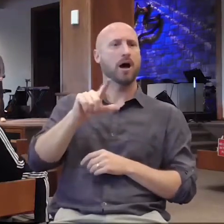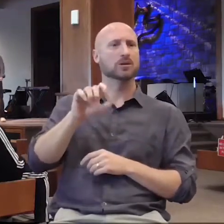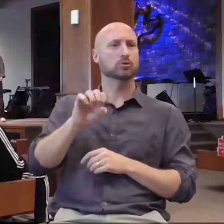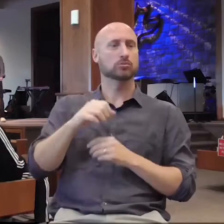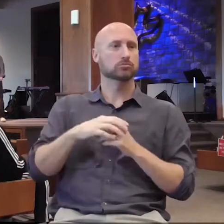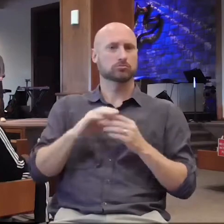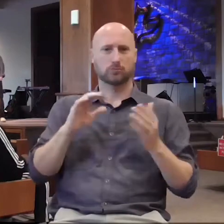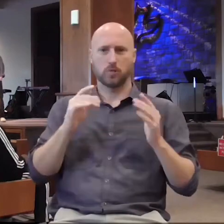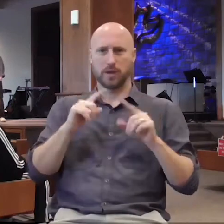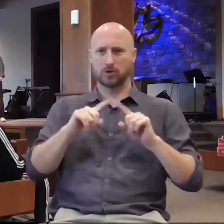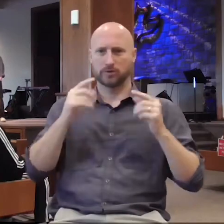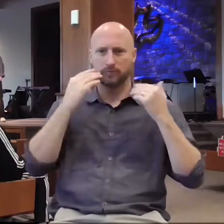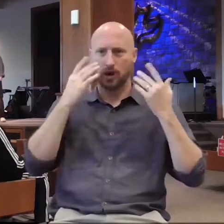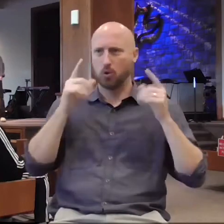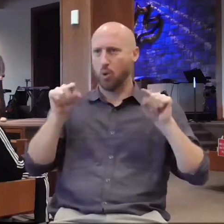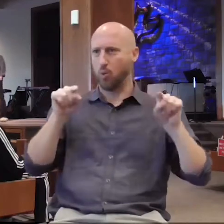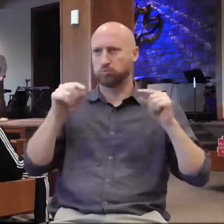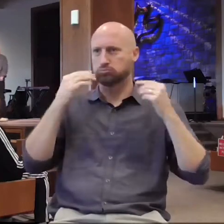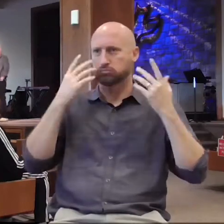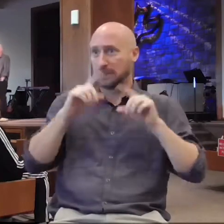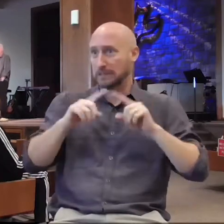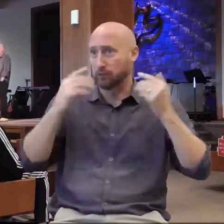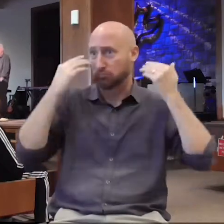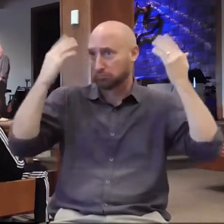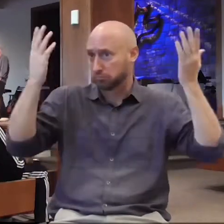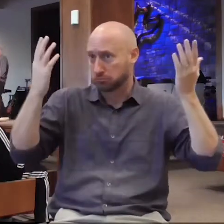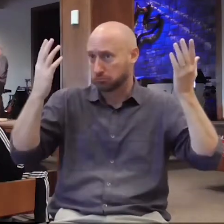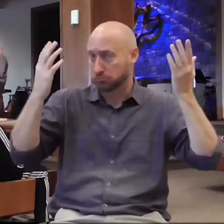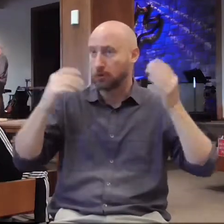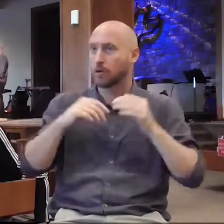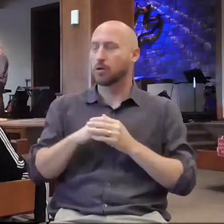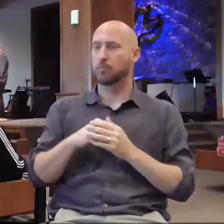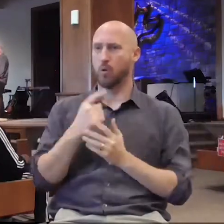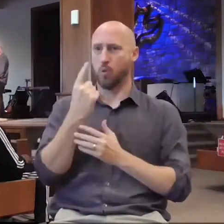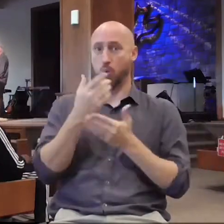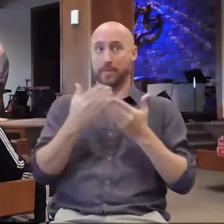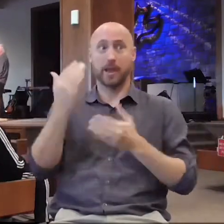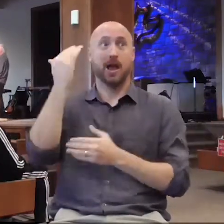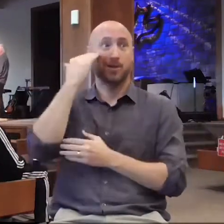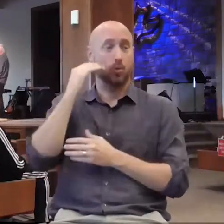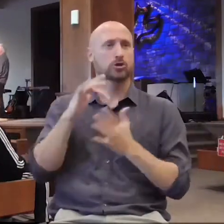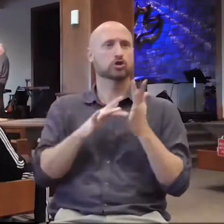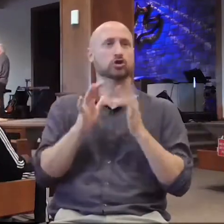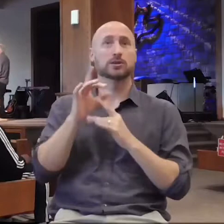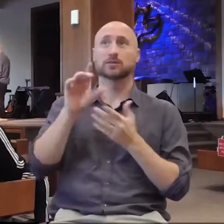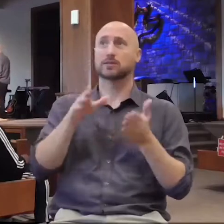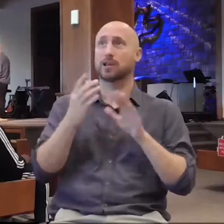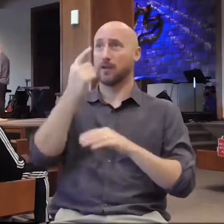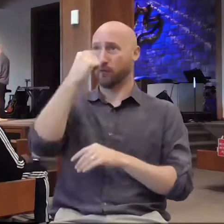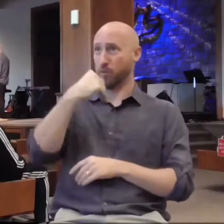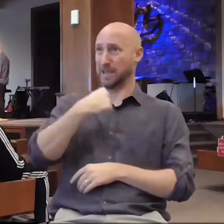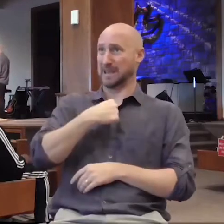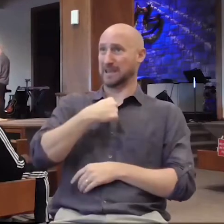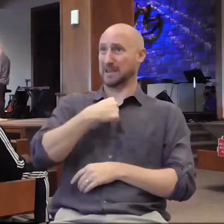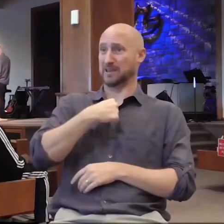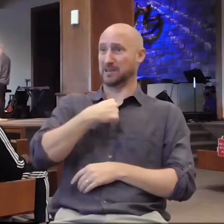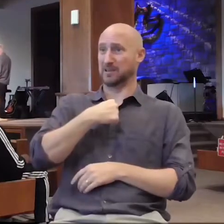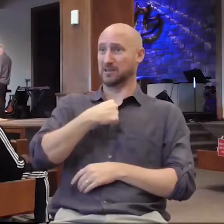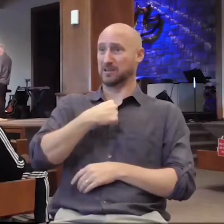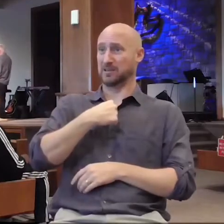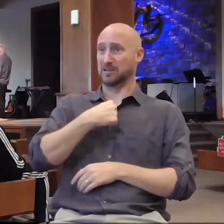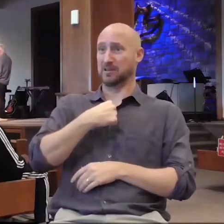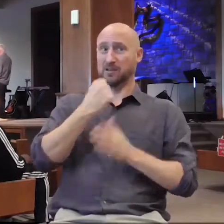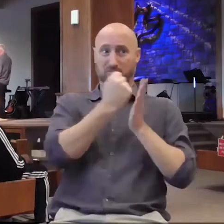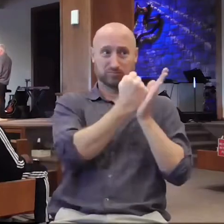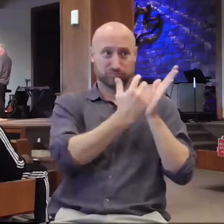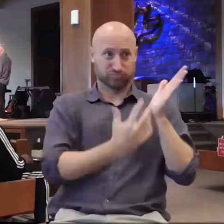Galatians. All I know is Jesus died for me. Jesus shed his blood for me. He